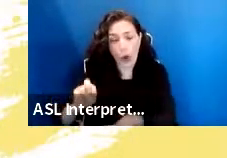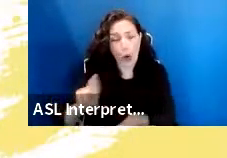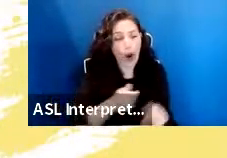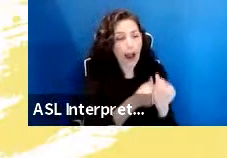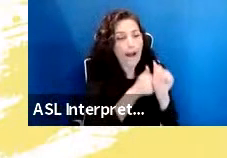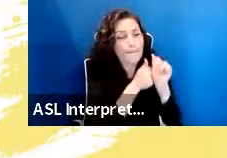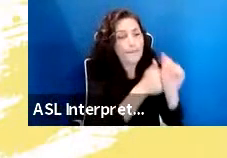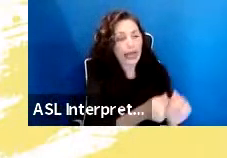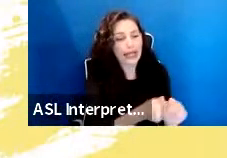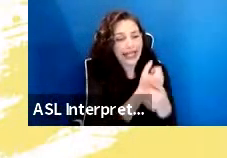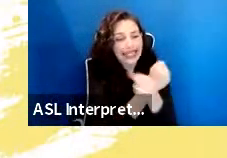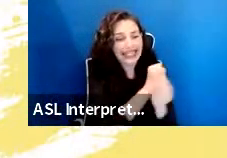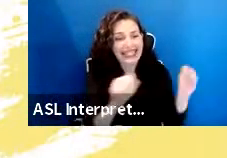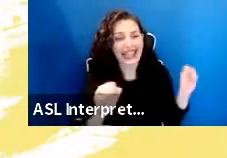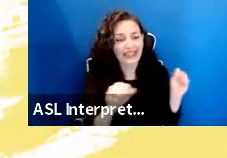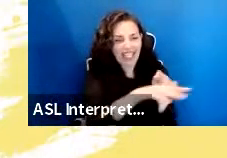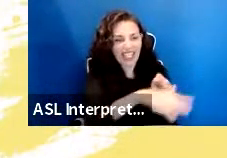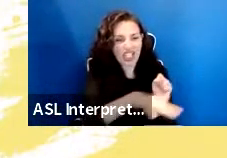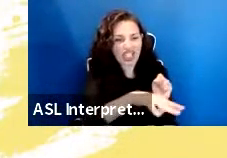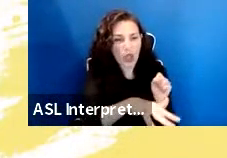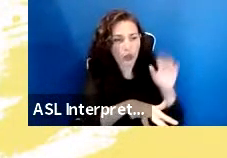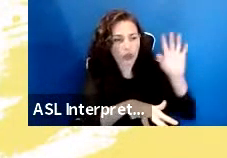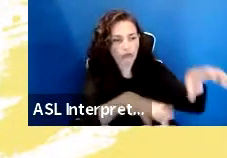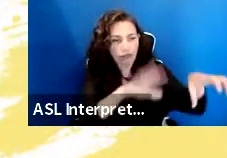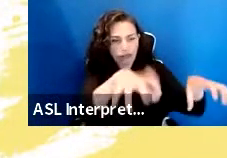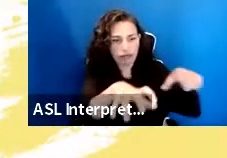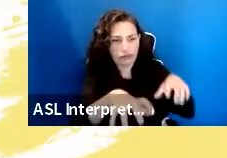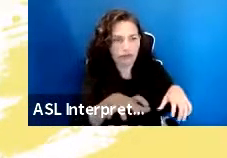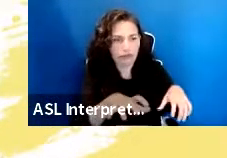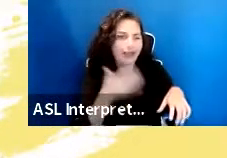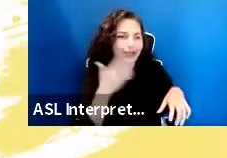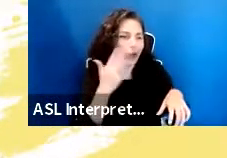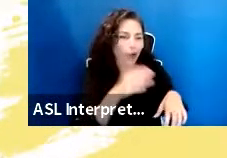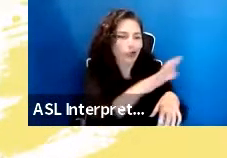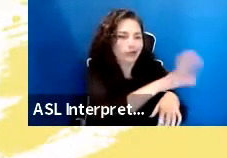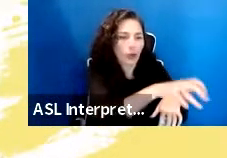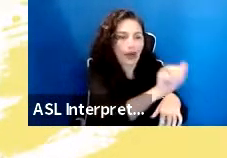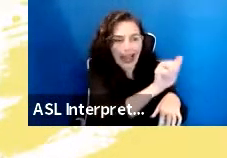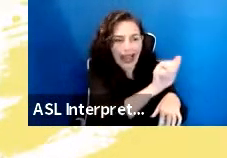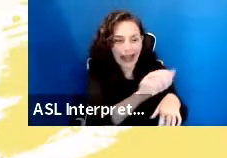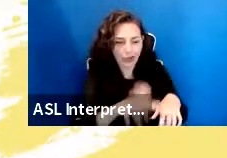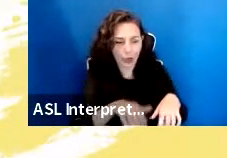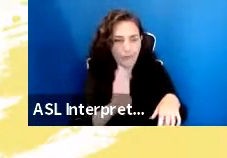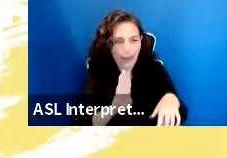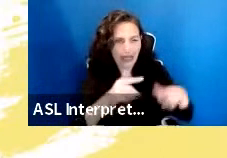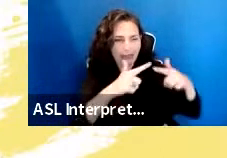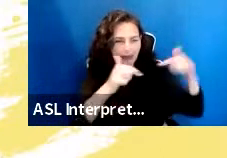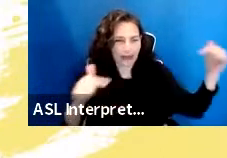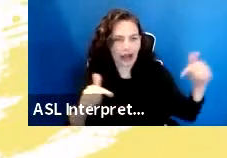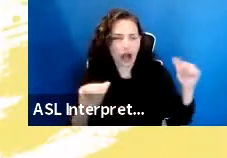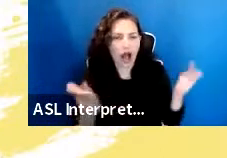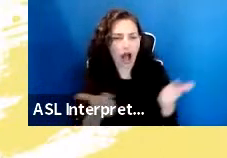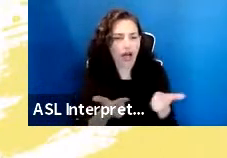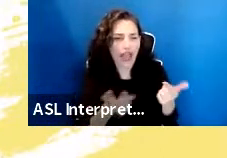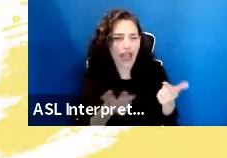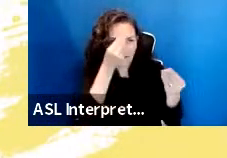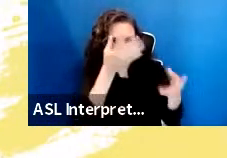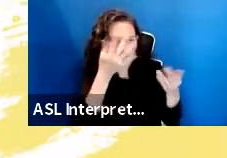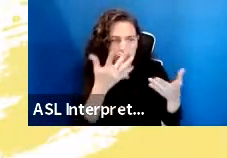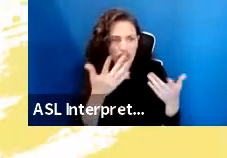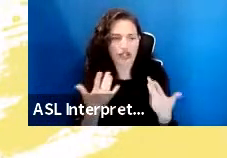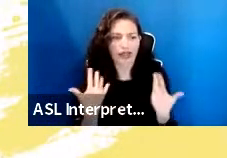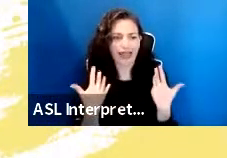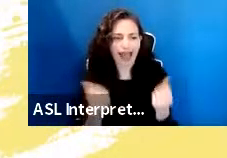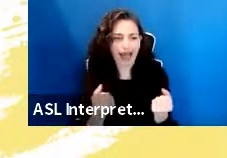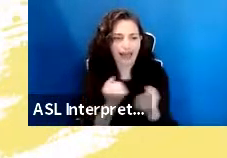by the safety zones, right? There's zone A and B. A lot of the information on the health and safety questionnaire can be found